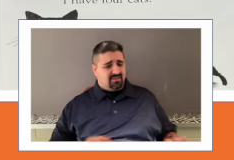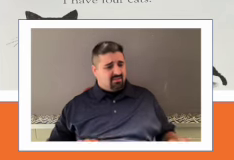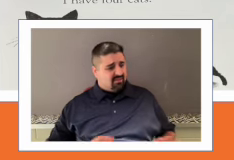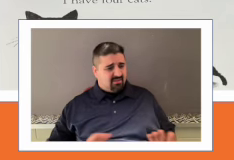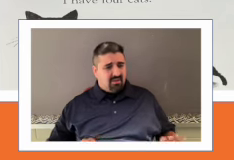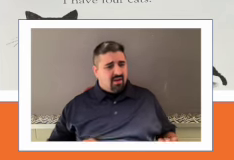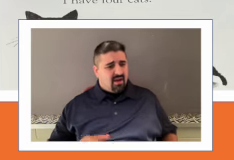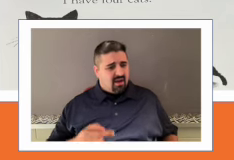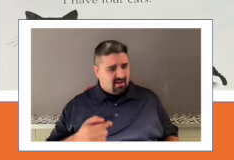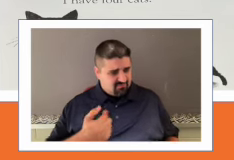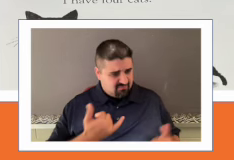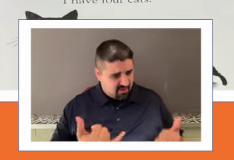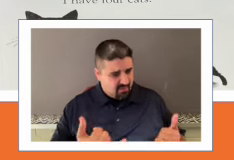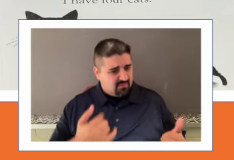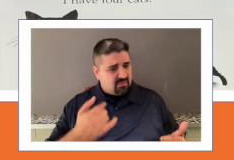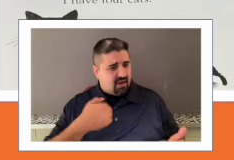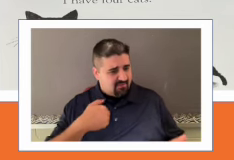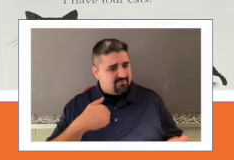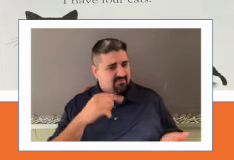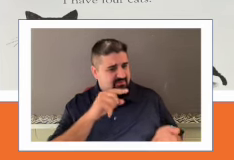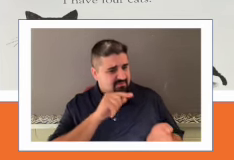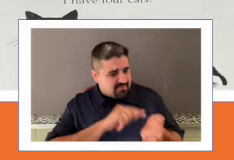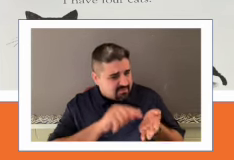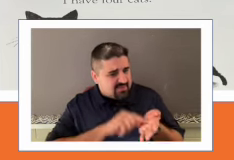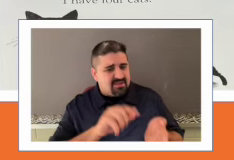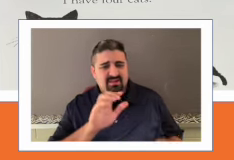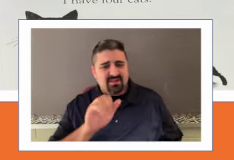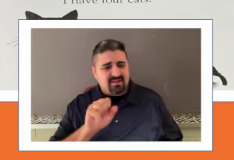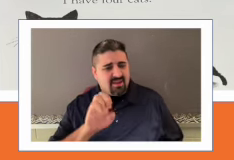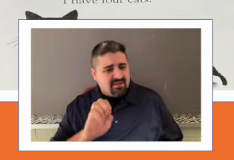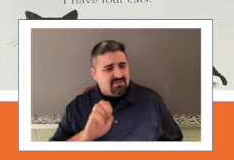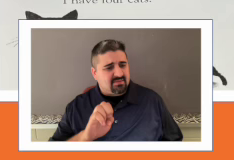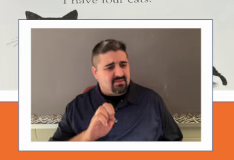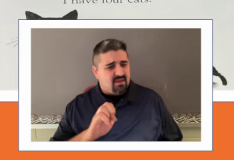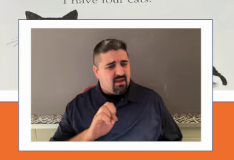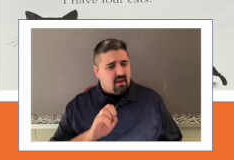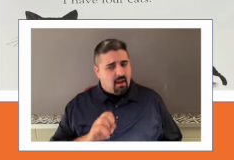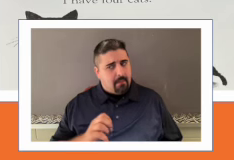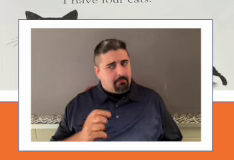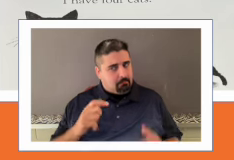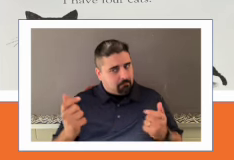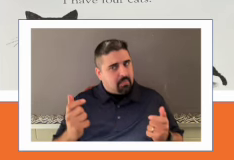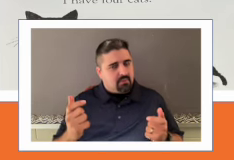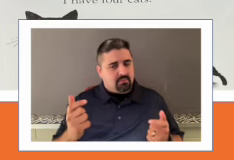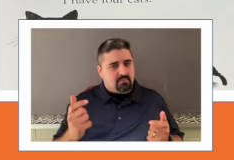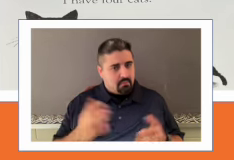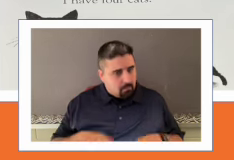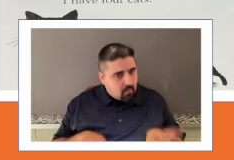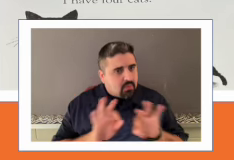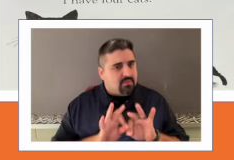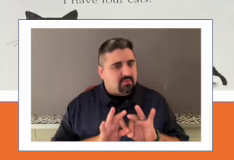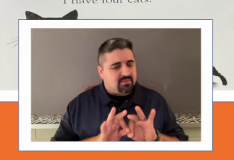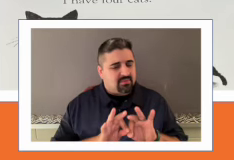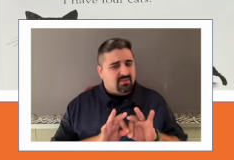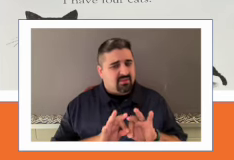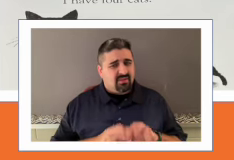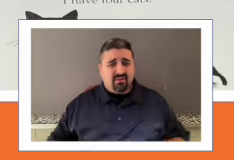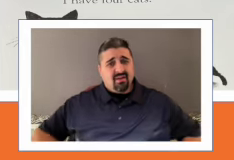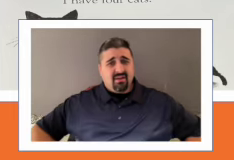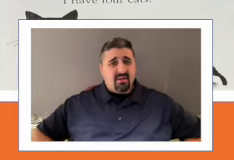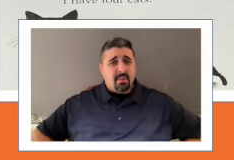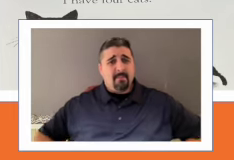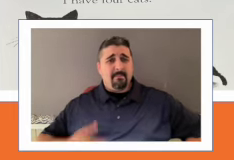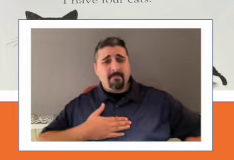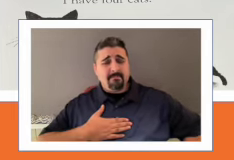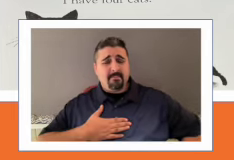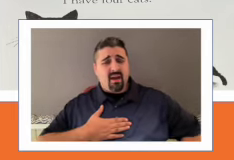case. My lost cat is big, Rosamond said. His name is Super